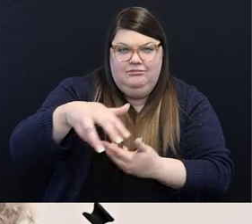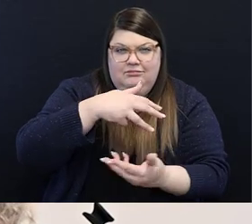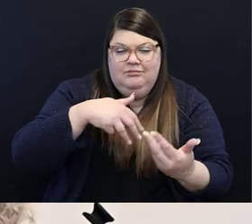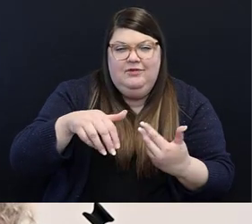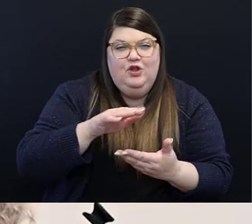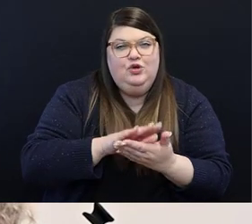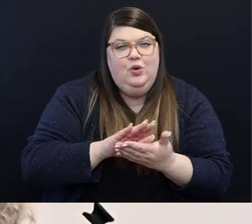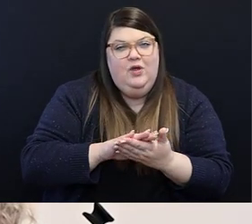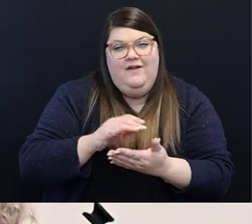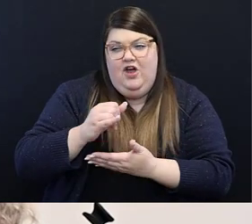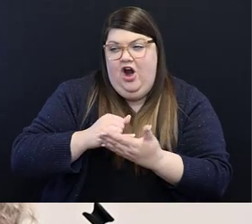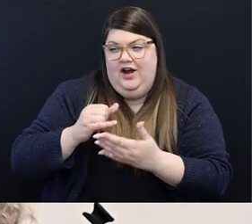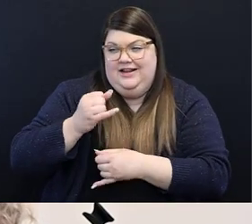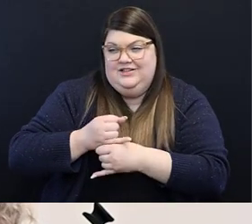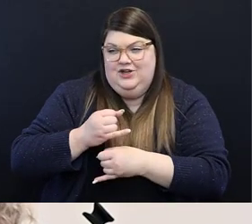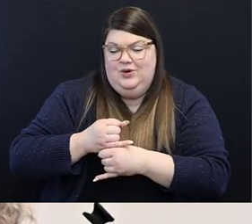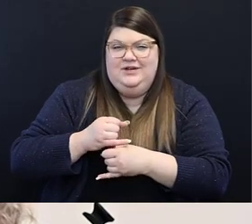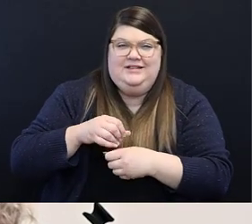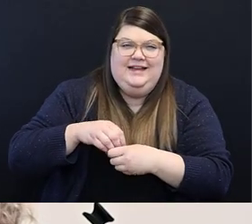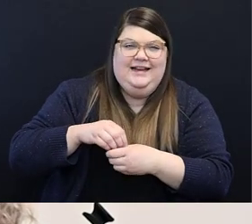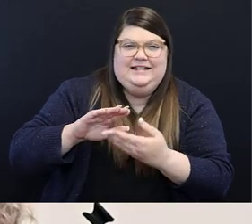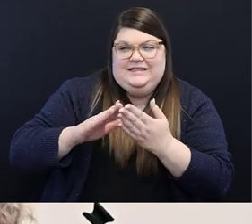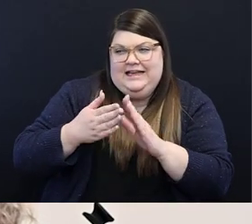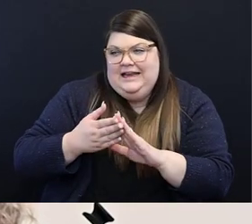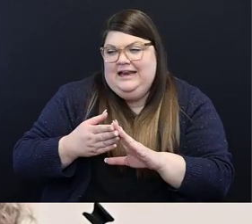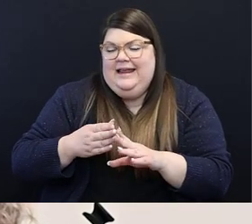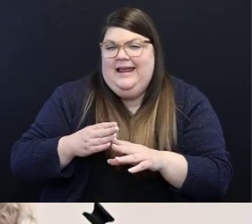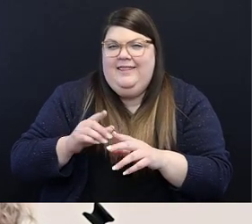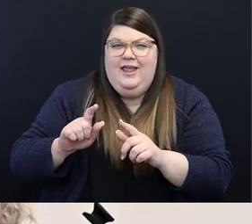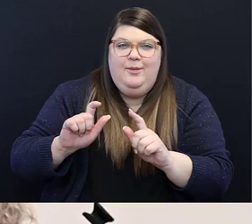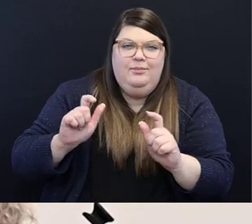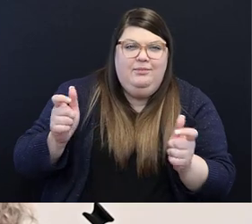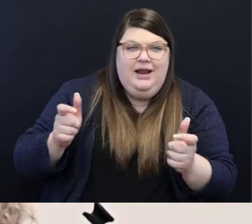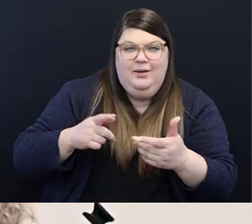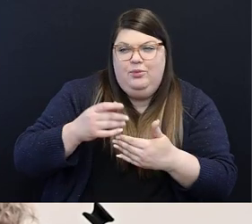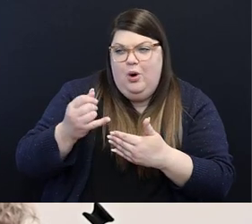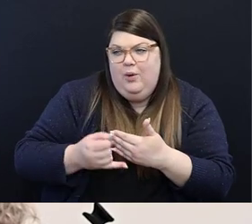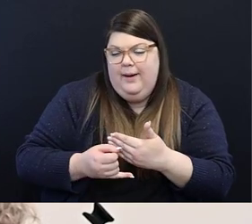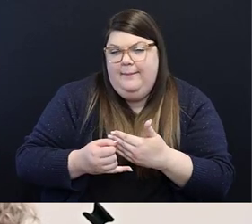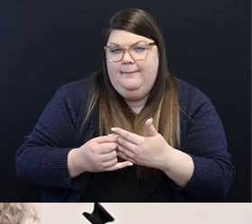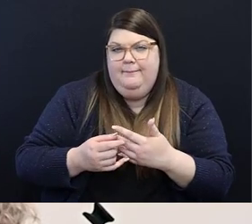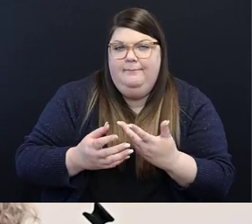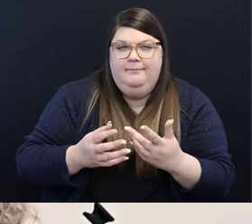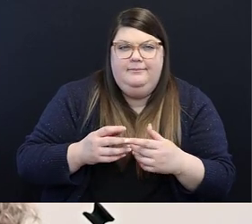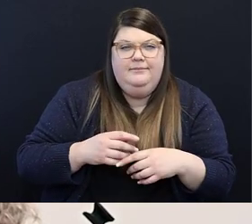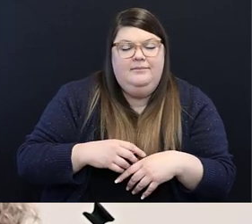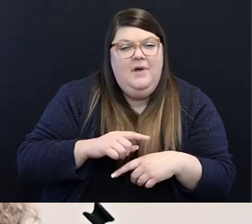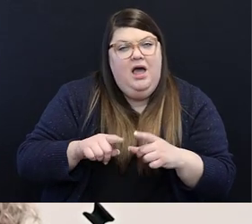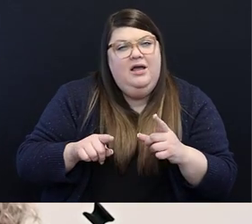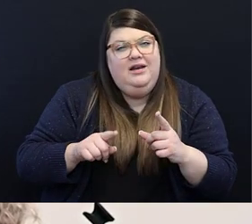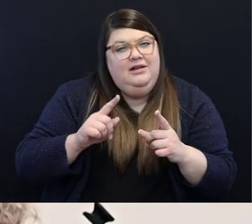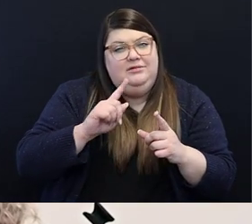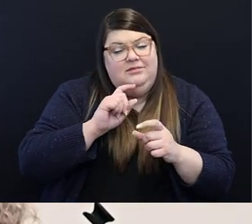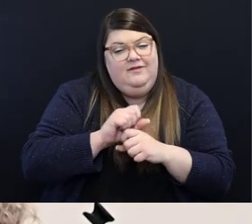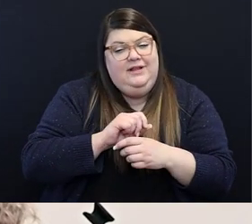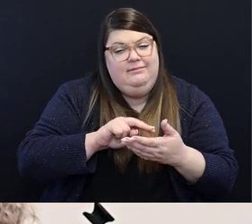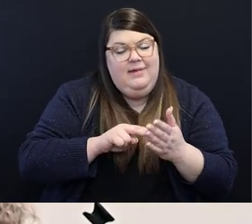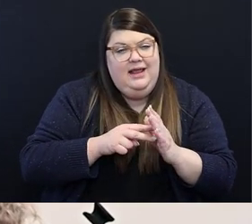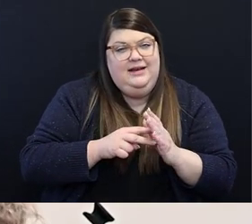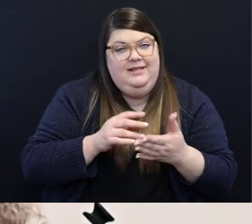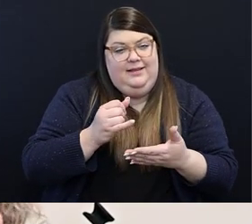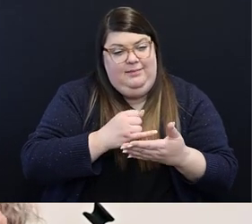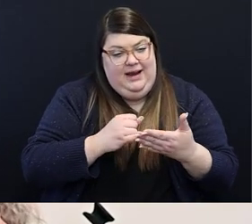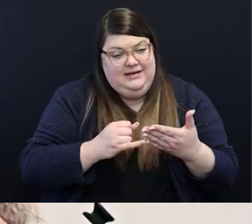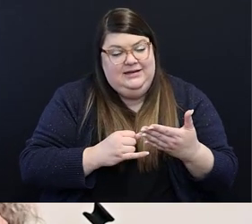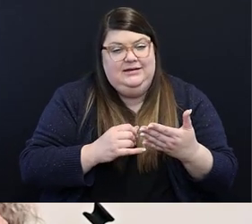the School of the Art Institute is in an urban city, and their program is really big. But it definitely meant that the painting and drawing